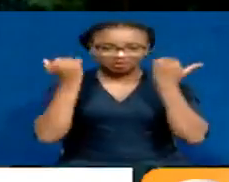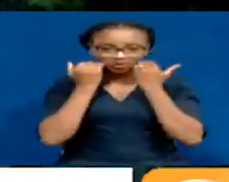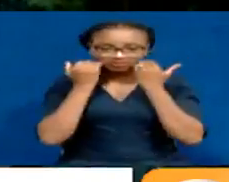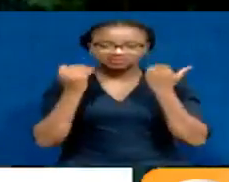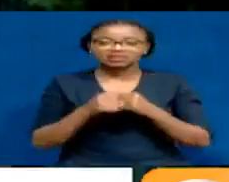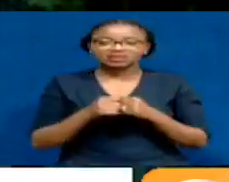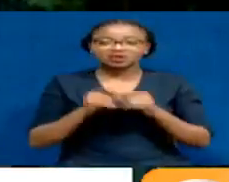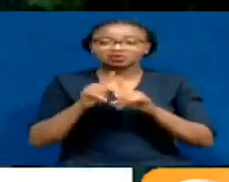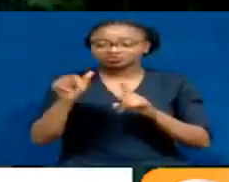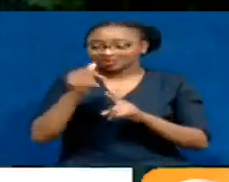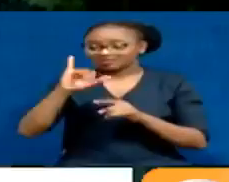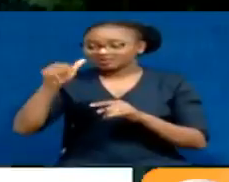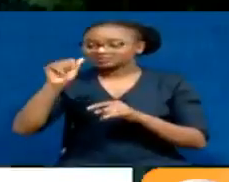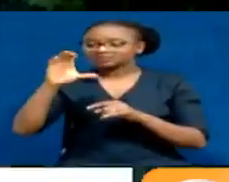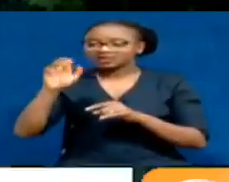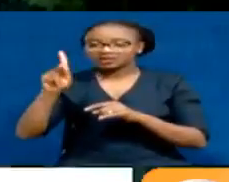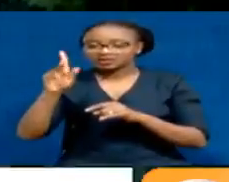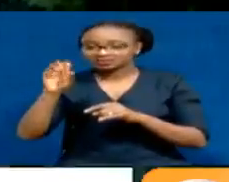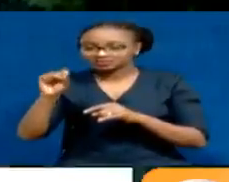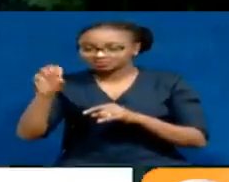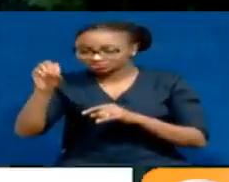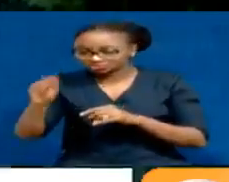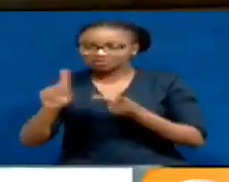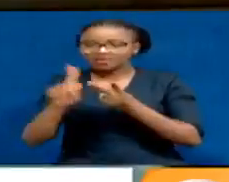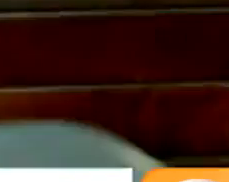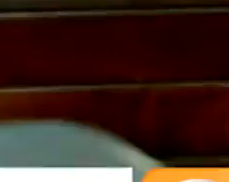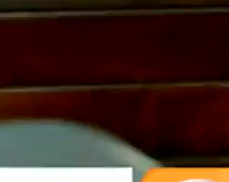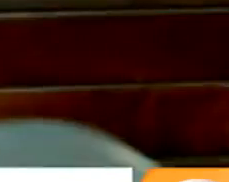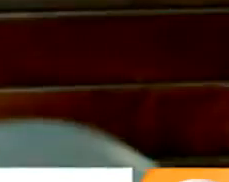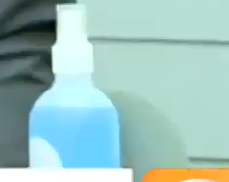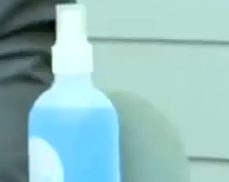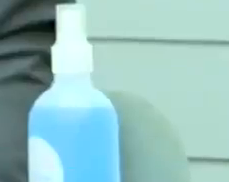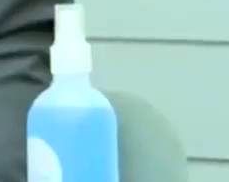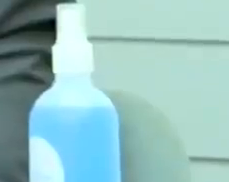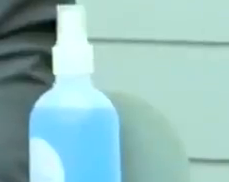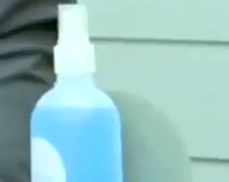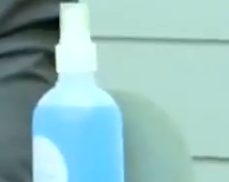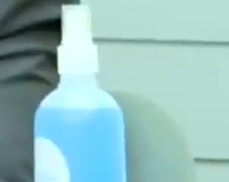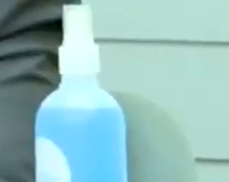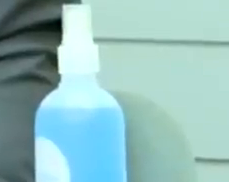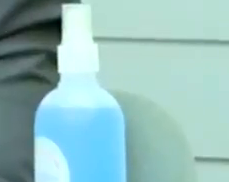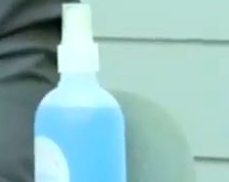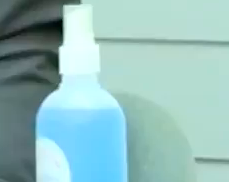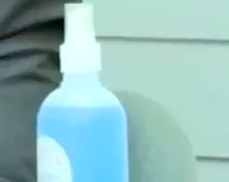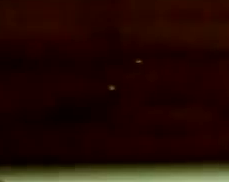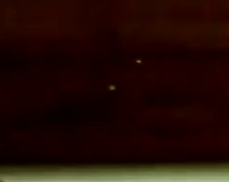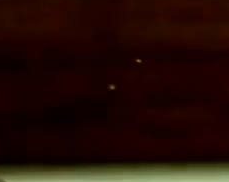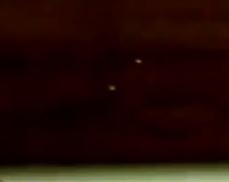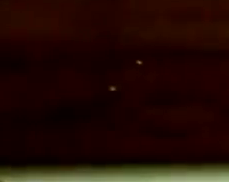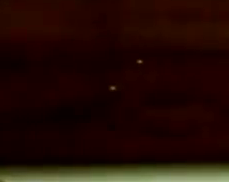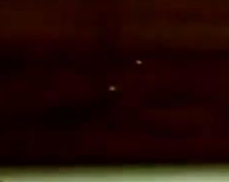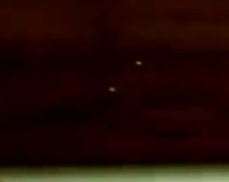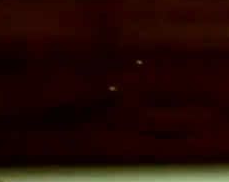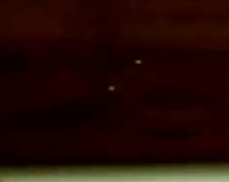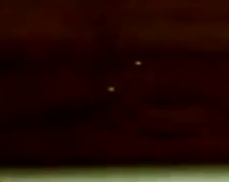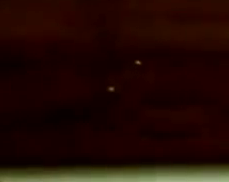detainment of Jackson Jogu Wanjiru and Hafsa Abdi Ahmed for 14 days pending the conclusion of investigation. So the two were arrested on Sunday